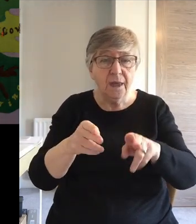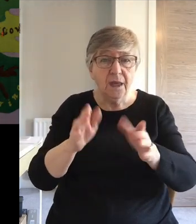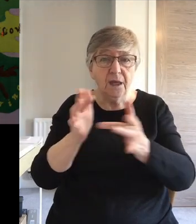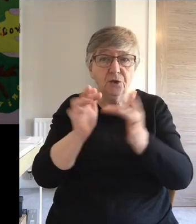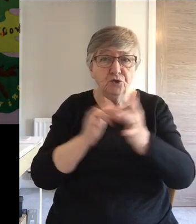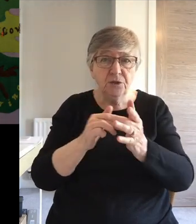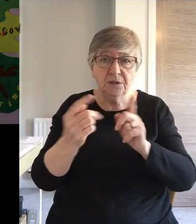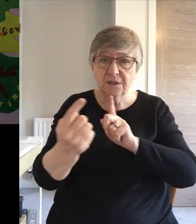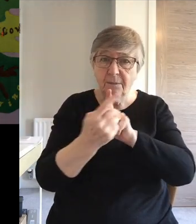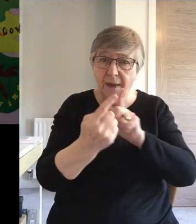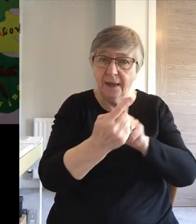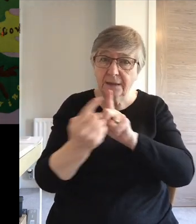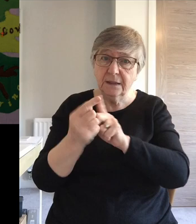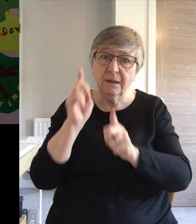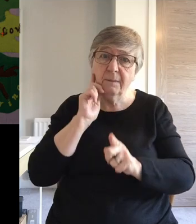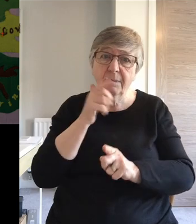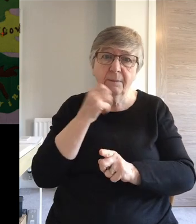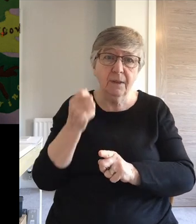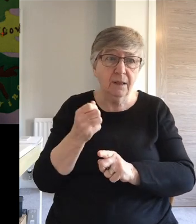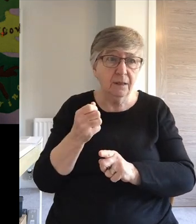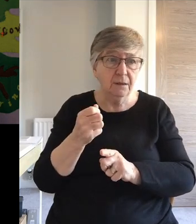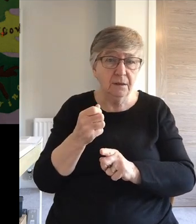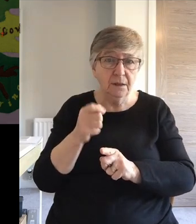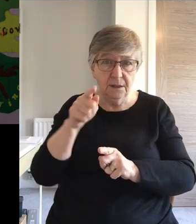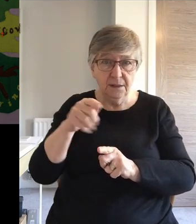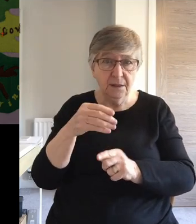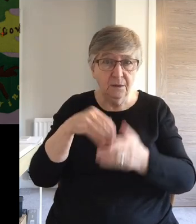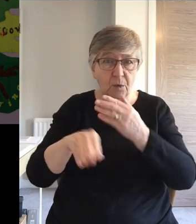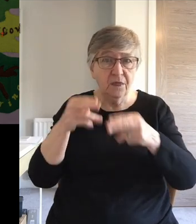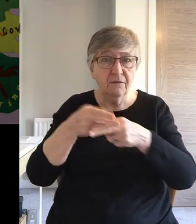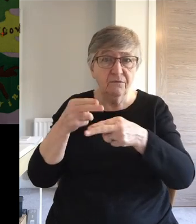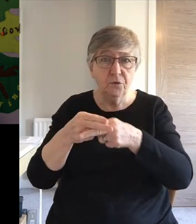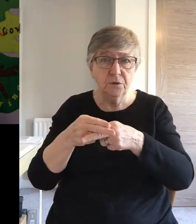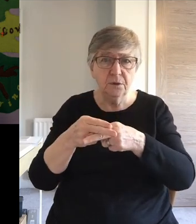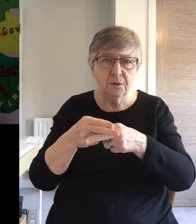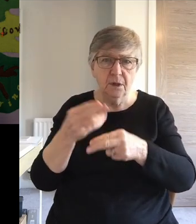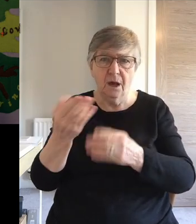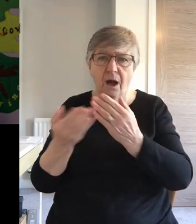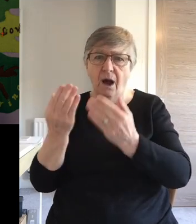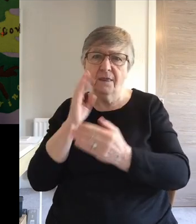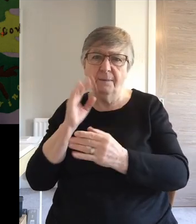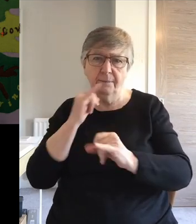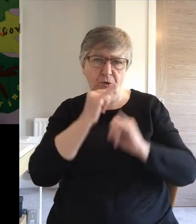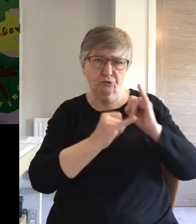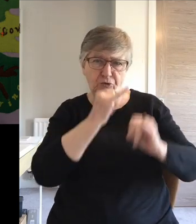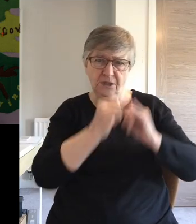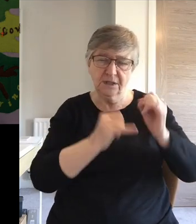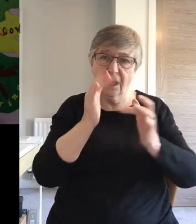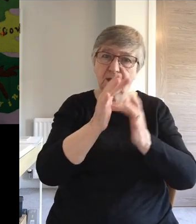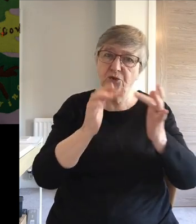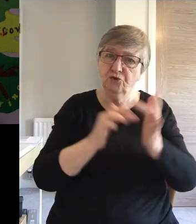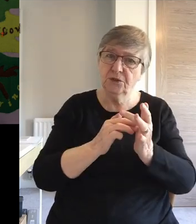method that he used. Jesus was often criticized because of the folk that he